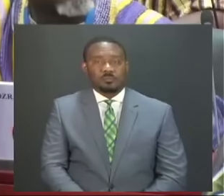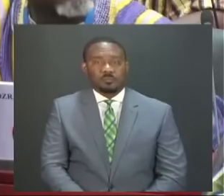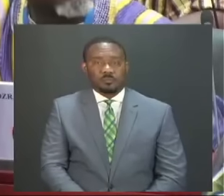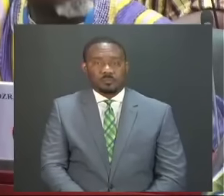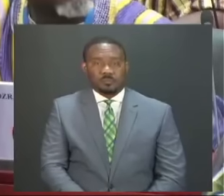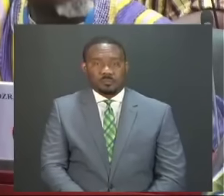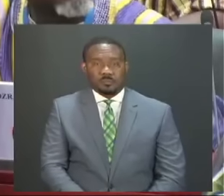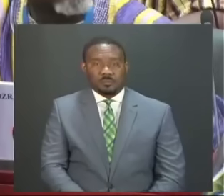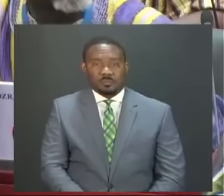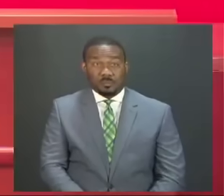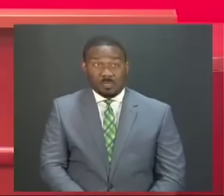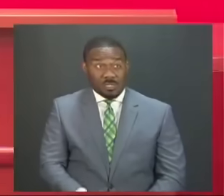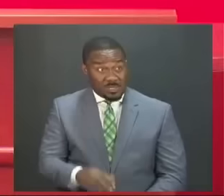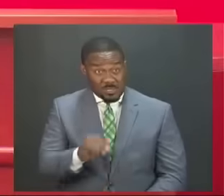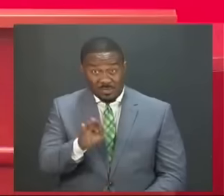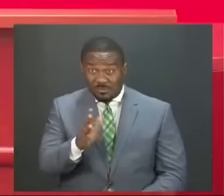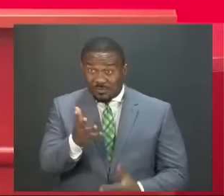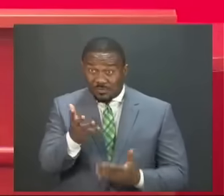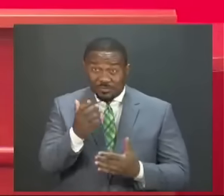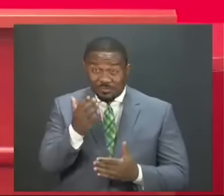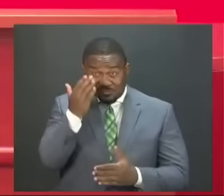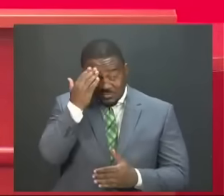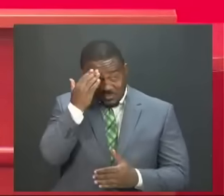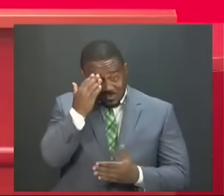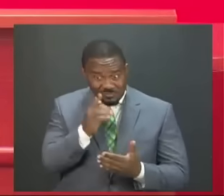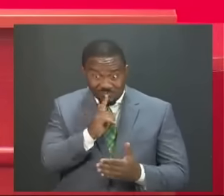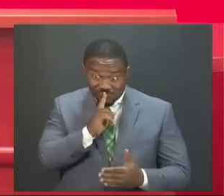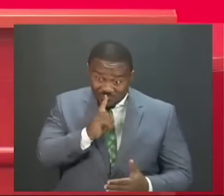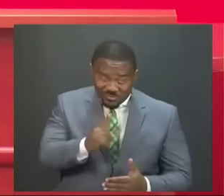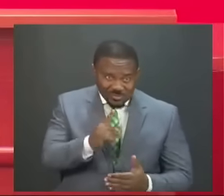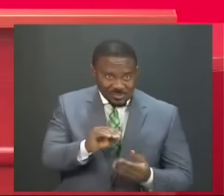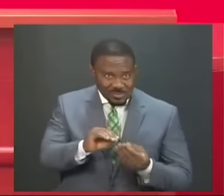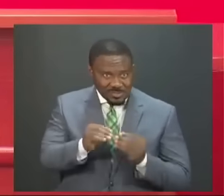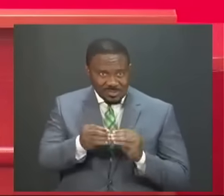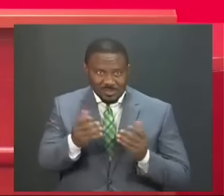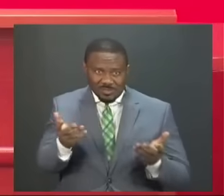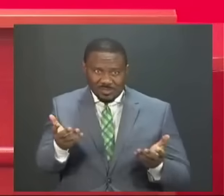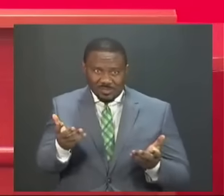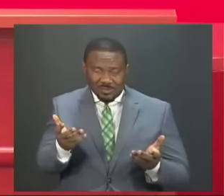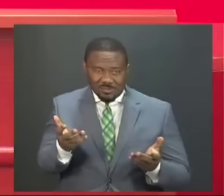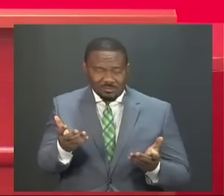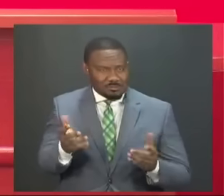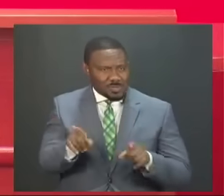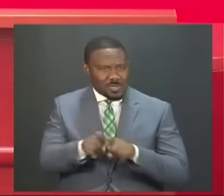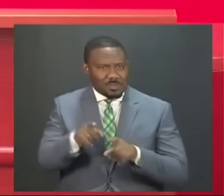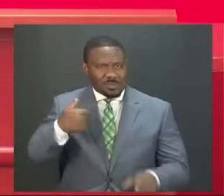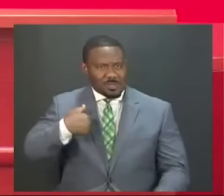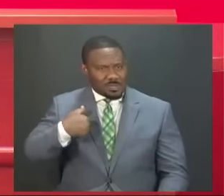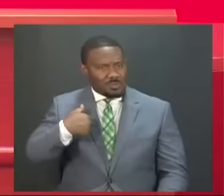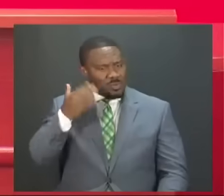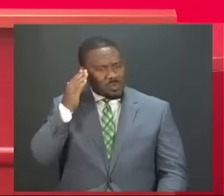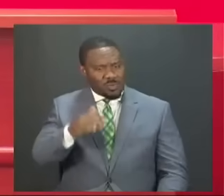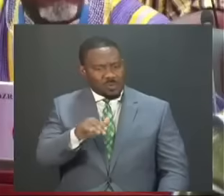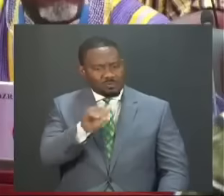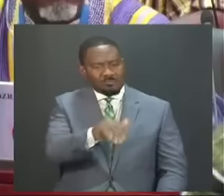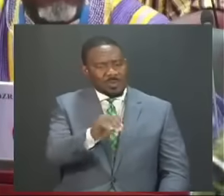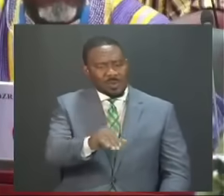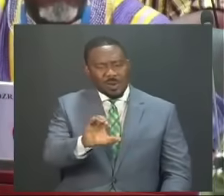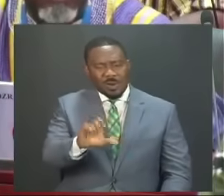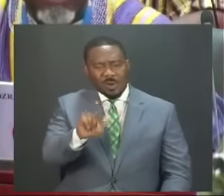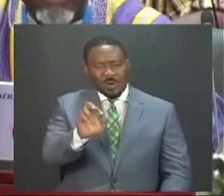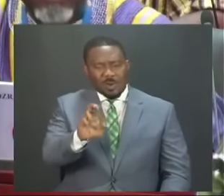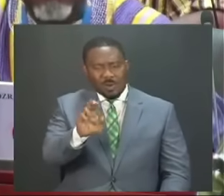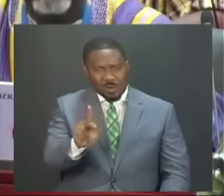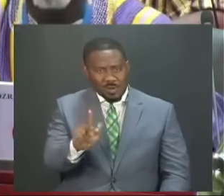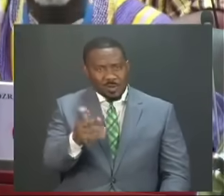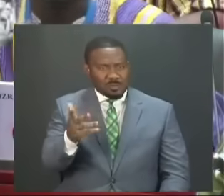want to know the actual number in the House, as Speaker, I know what to do. I'll call on the clerk to do the counting. Mr. Speaker, so I